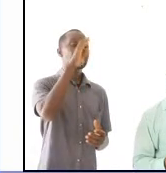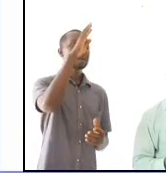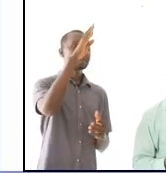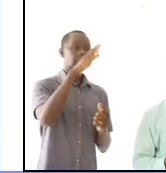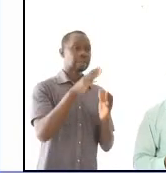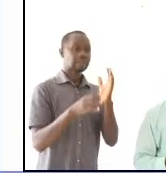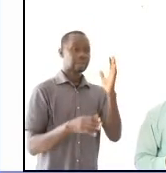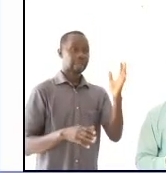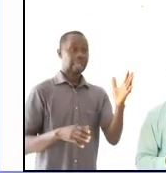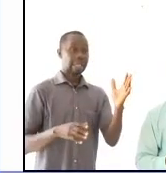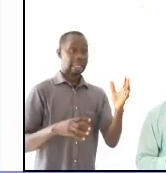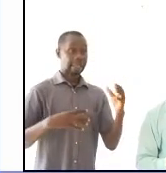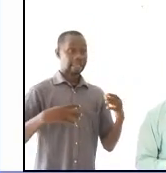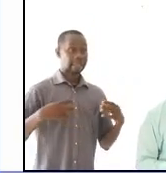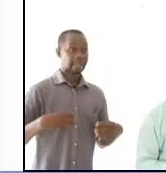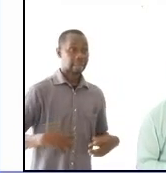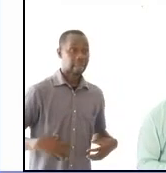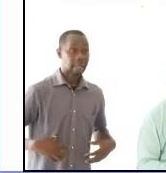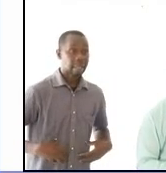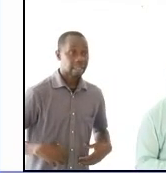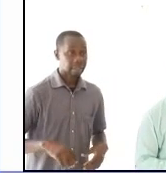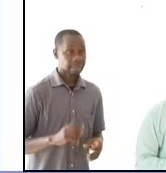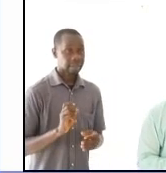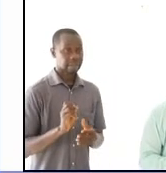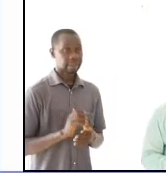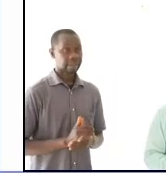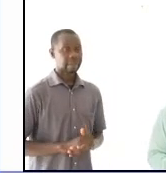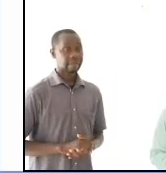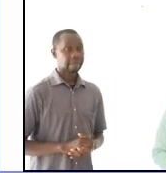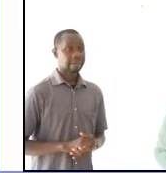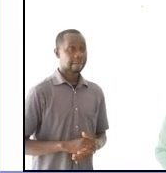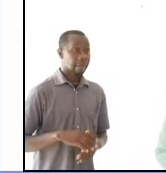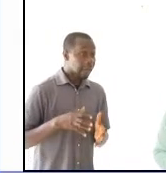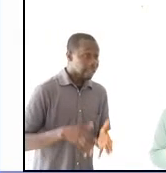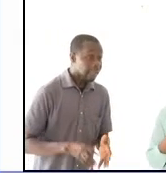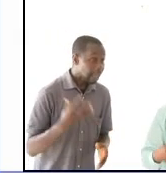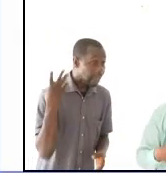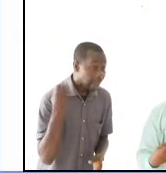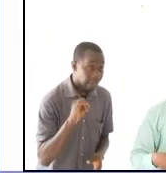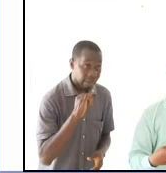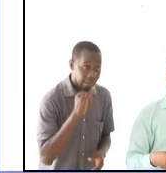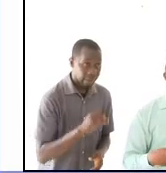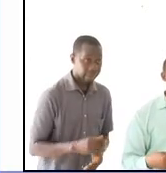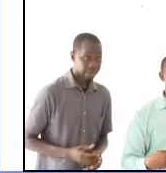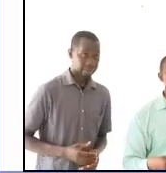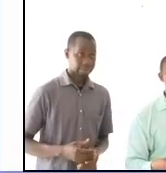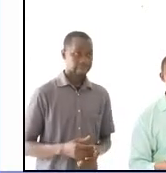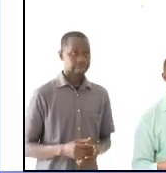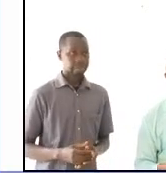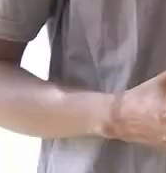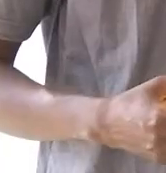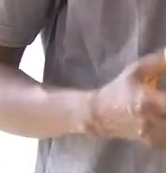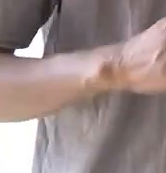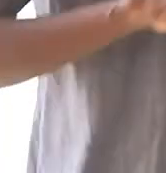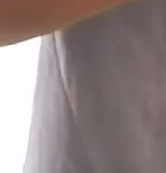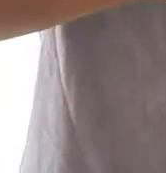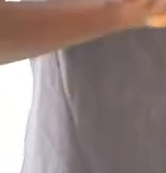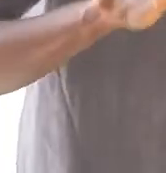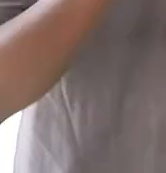to the bladder, bladder to the urethra. Now, how is filtration, or how is the blood